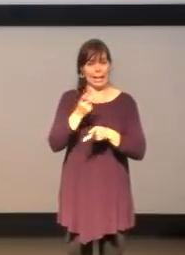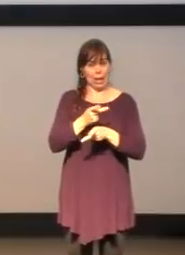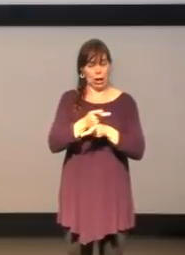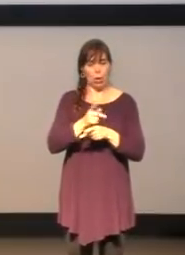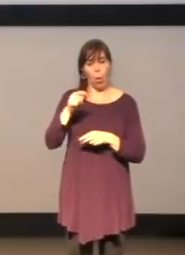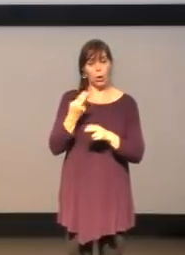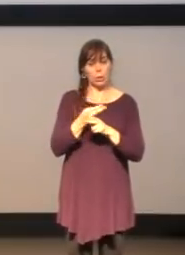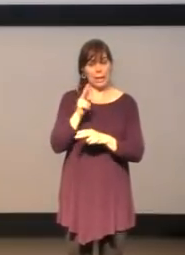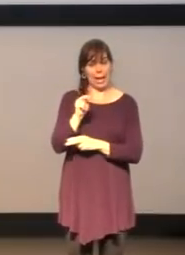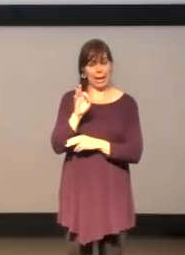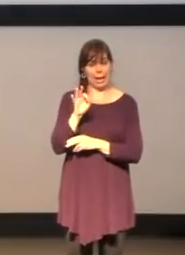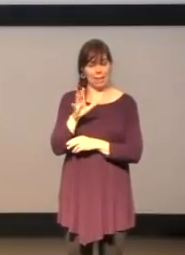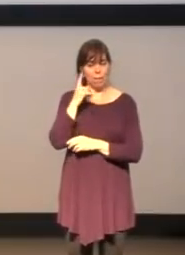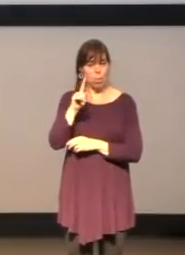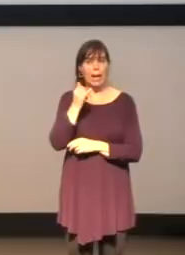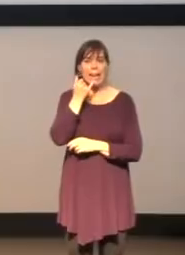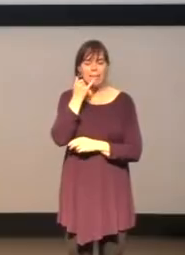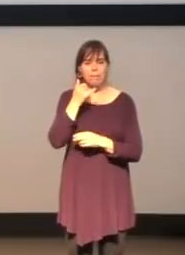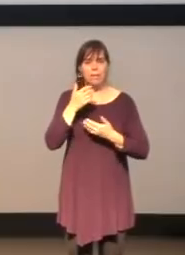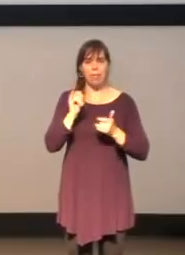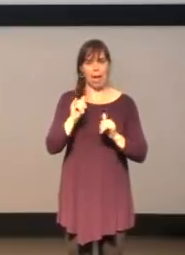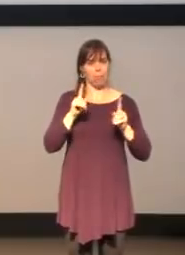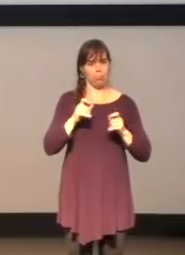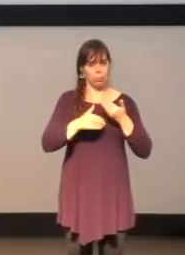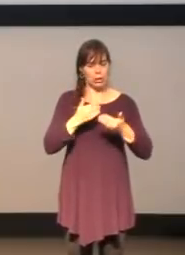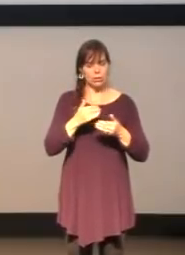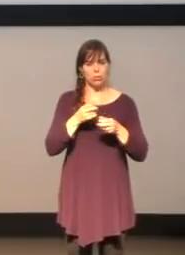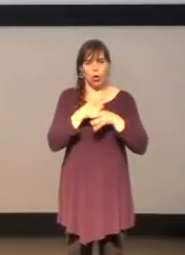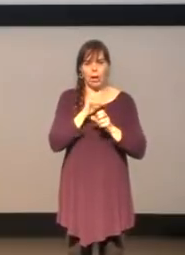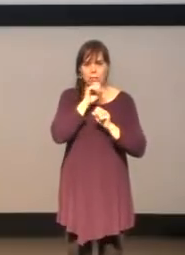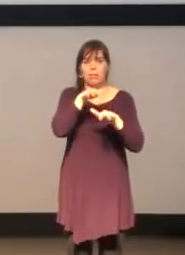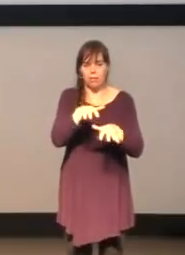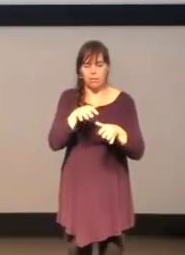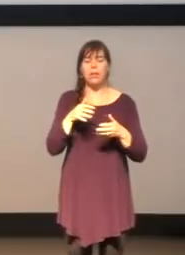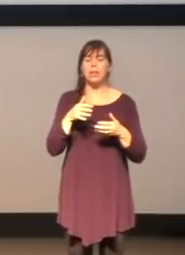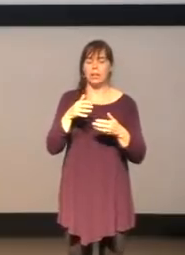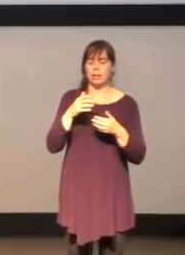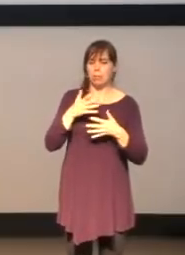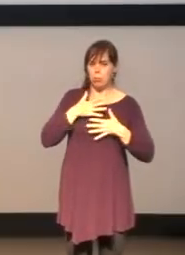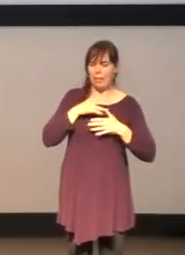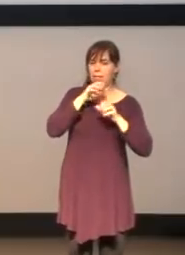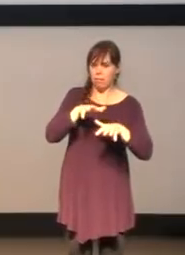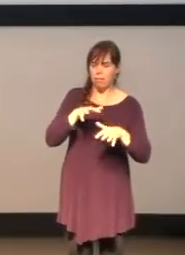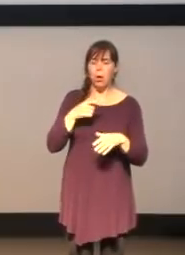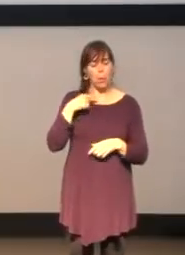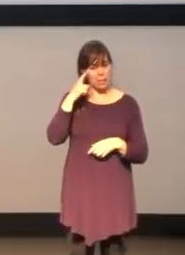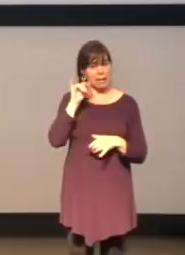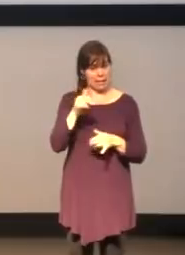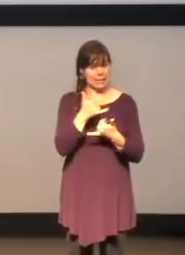only using an N95 for aerosol generating procedures, we still believe that that is a safe approach,